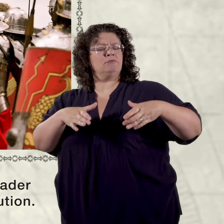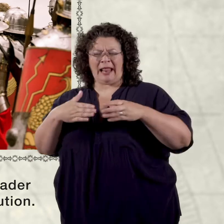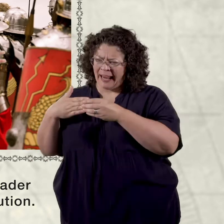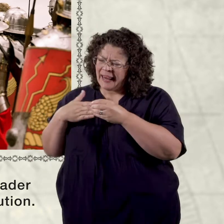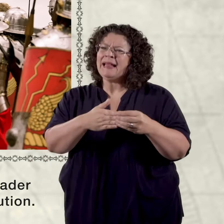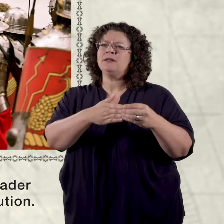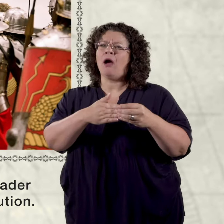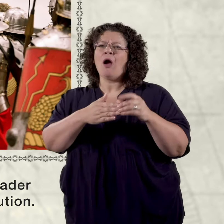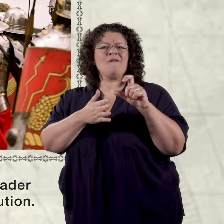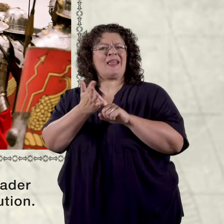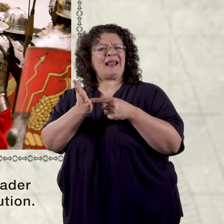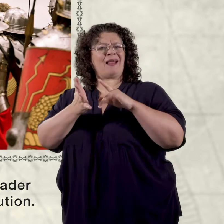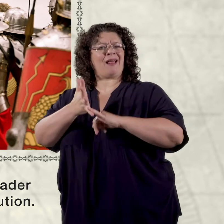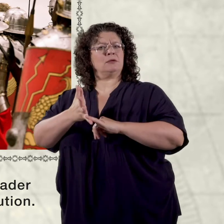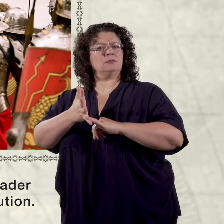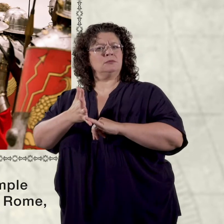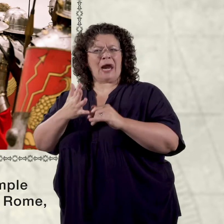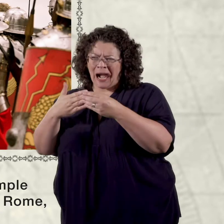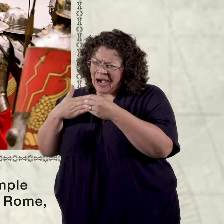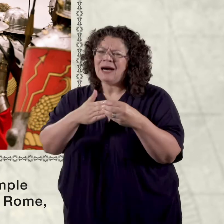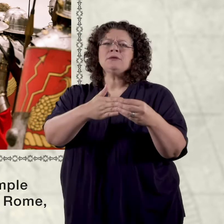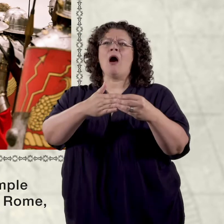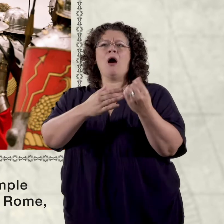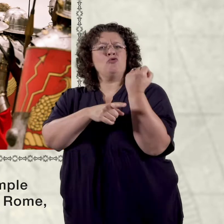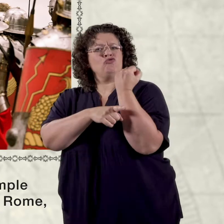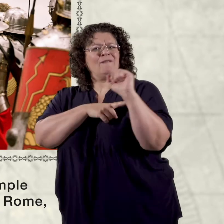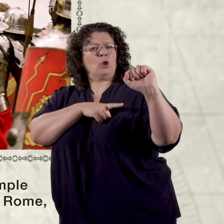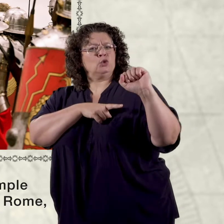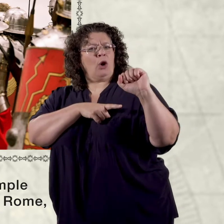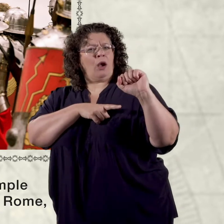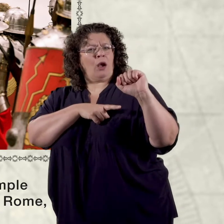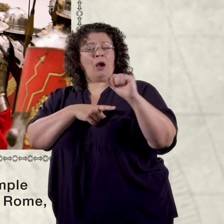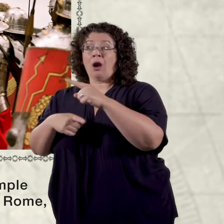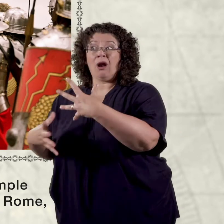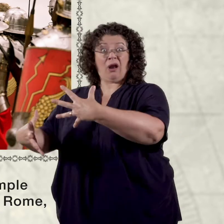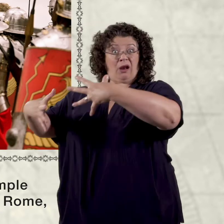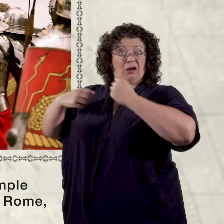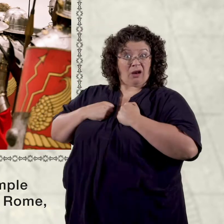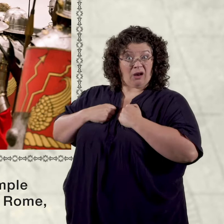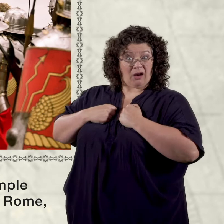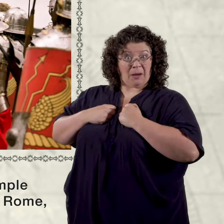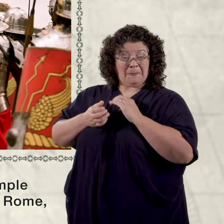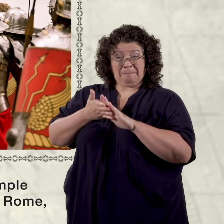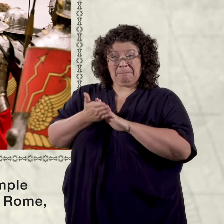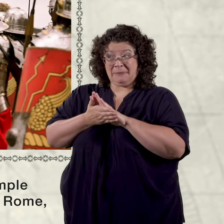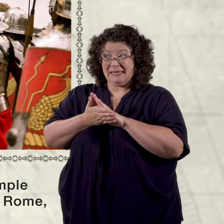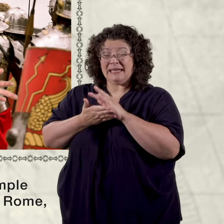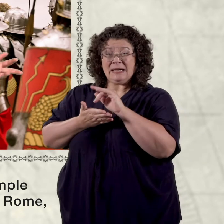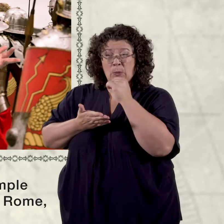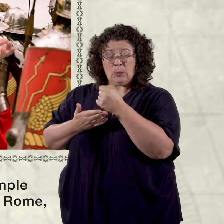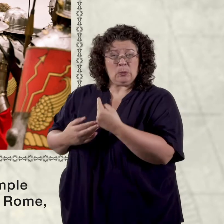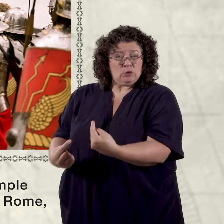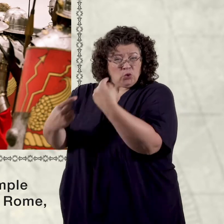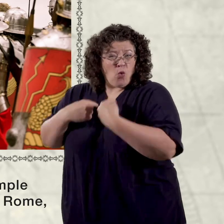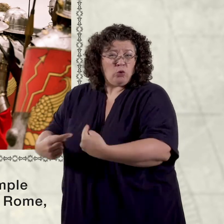leader of the Revolution. Capturing me. And making an example out of me. Torturing me.